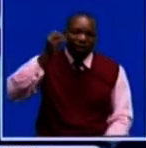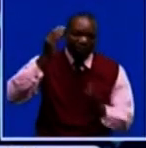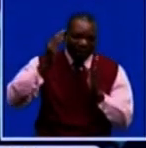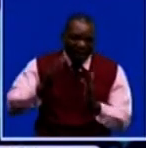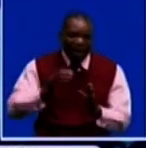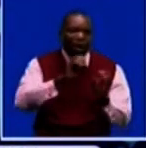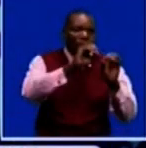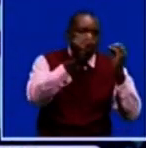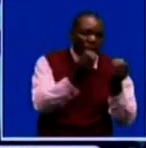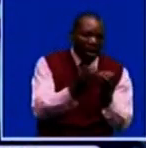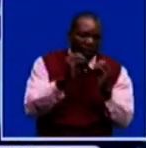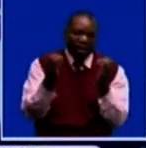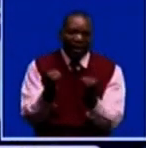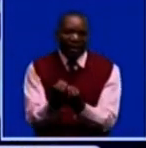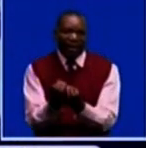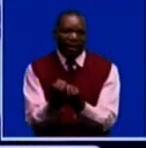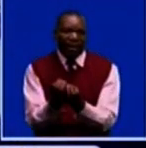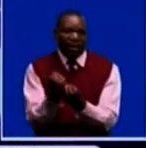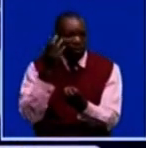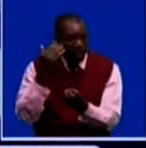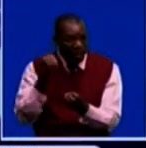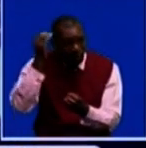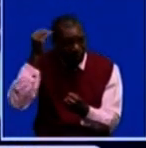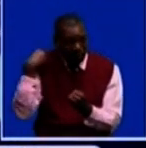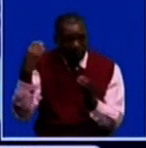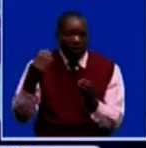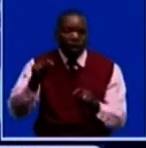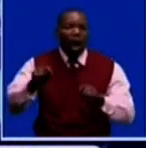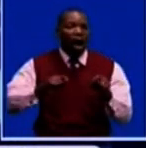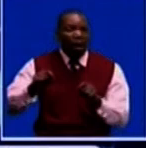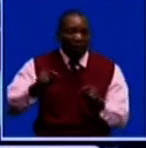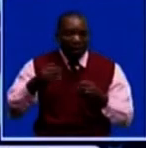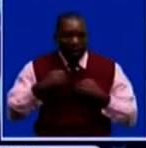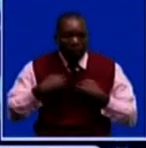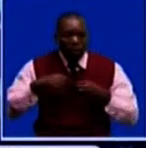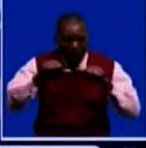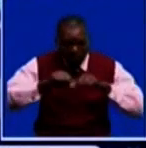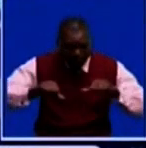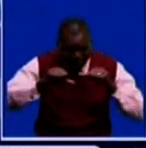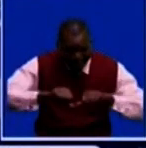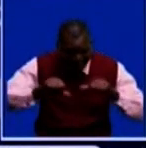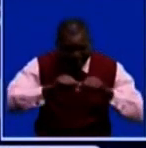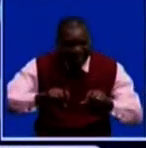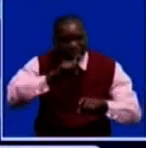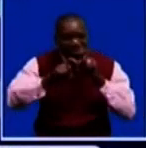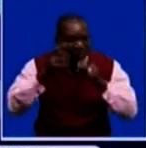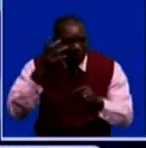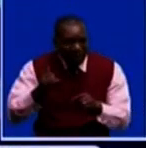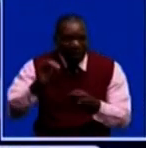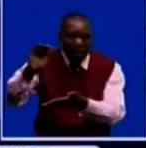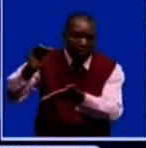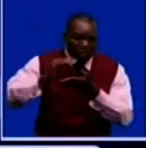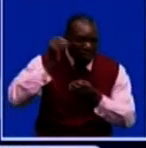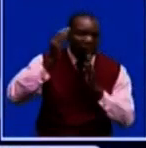in organizations. Dr. Kalumba says controlling officers are usually faced with audit queries because of procurement